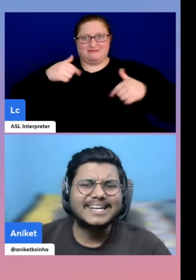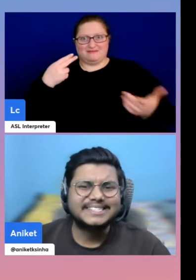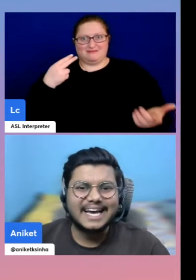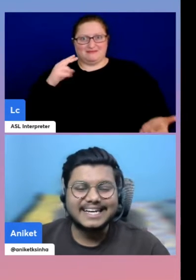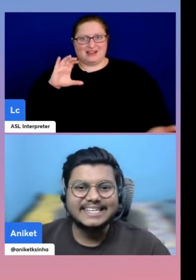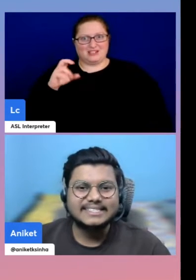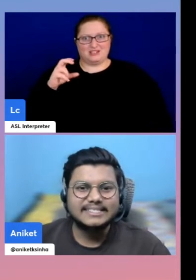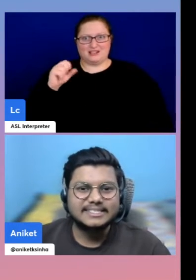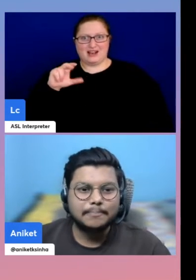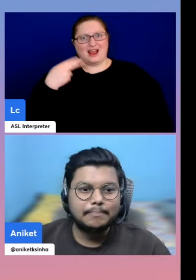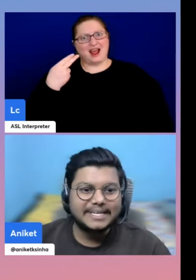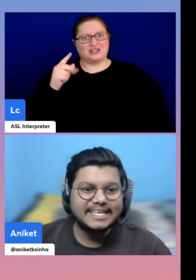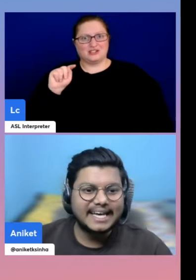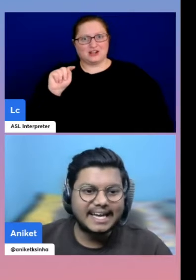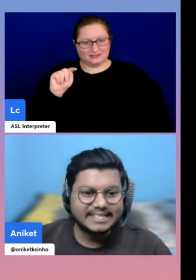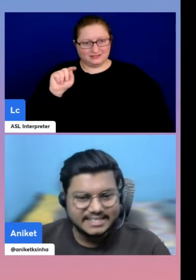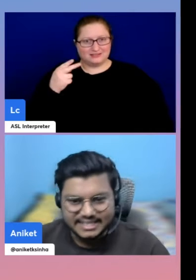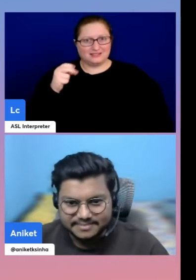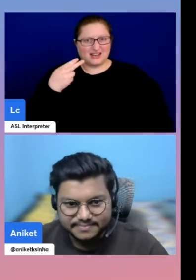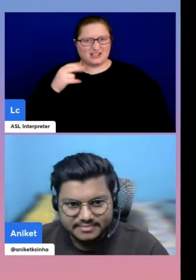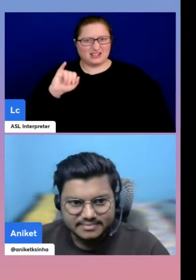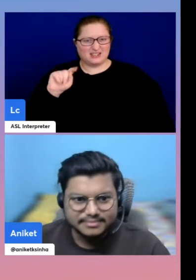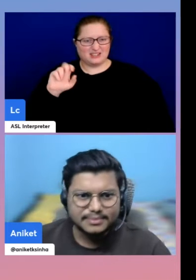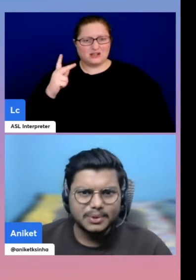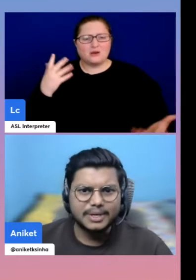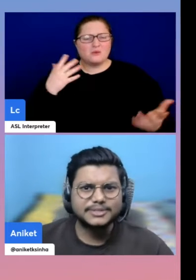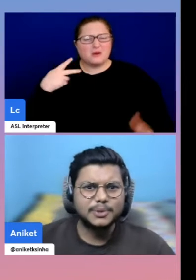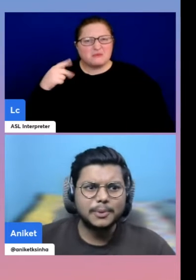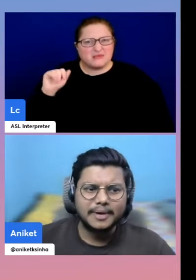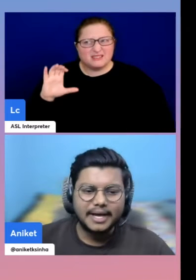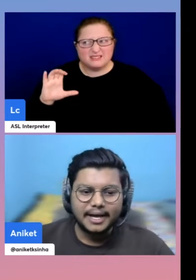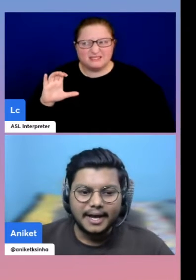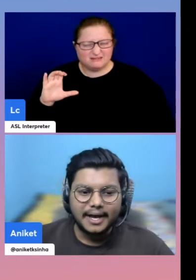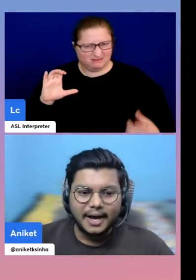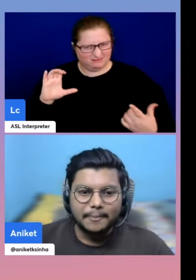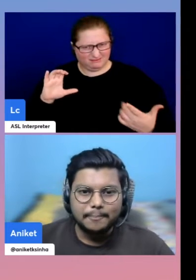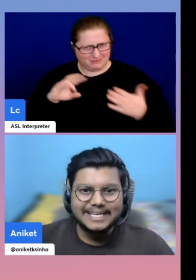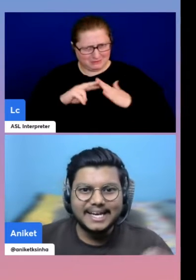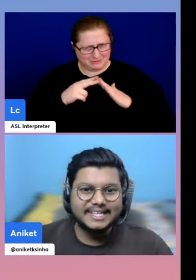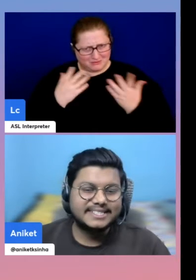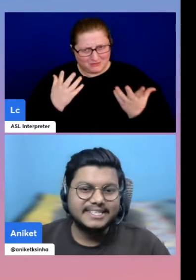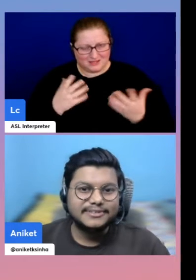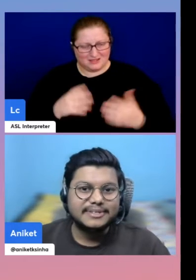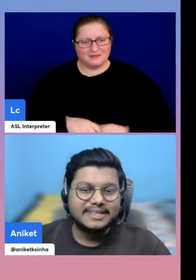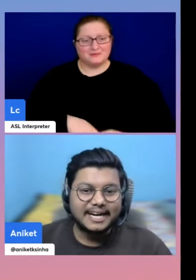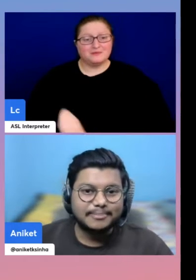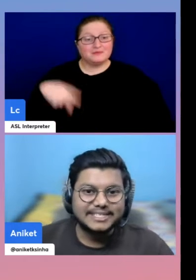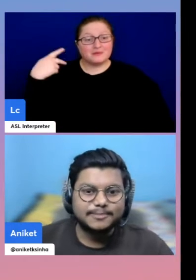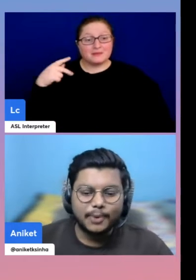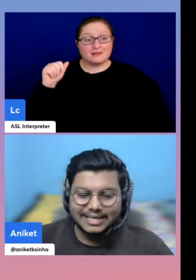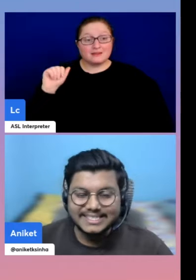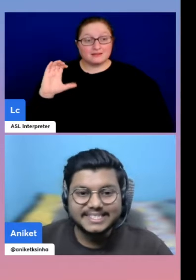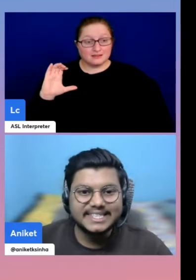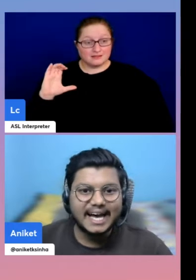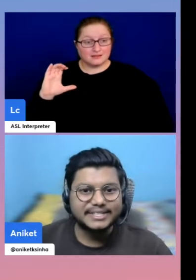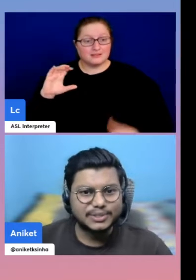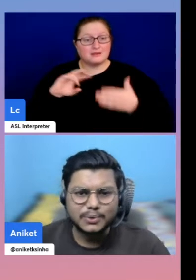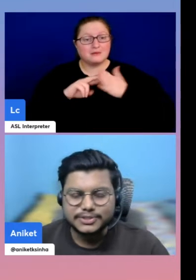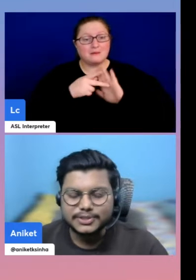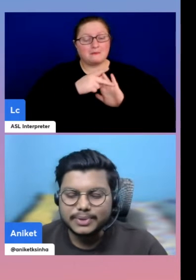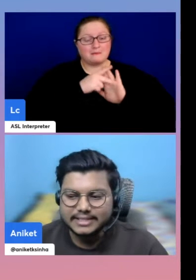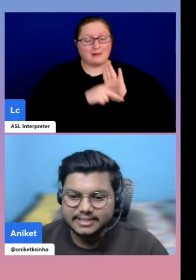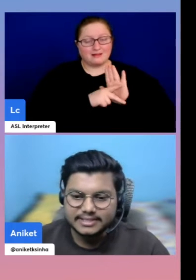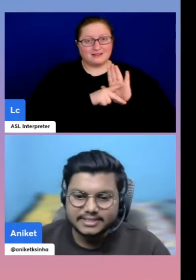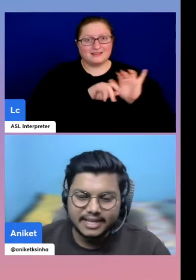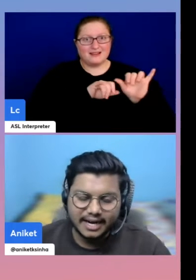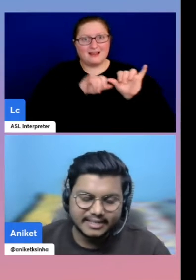what exactly is this PAC? Okay, so PAC, that means policy as code.